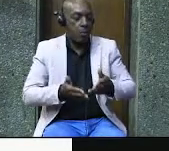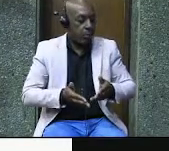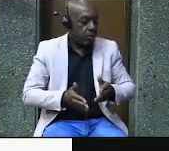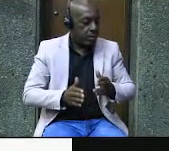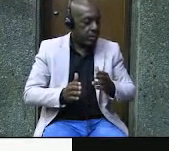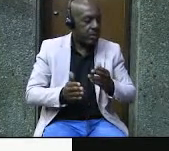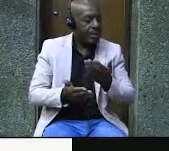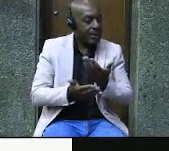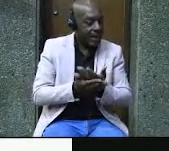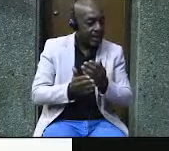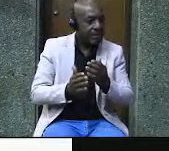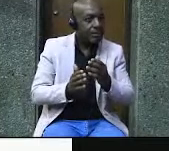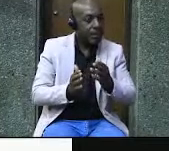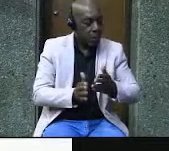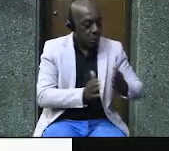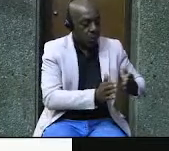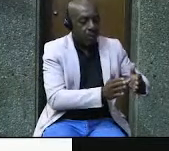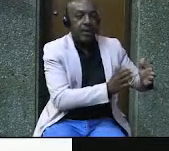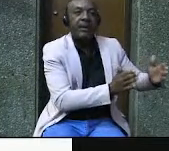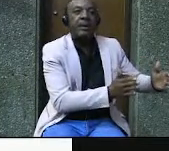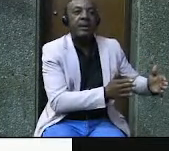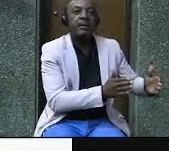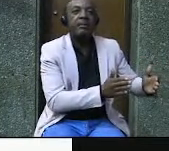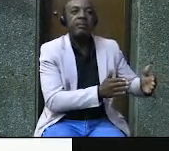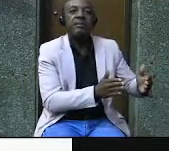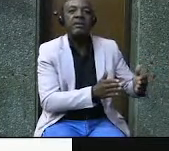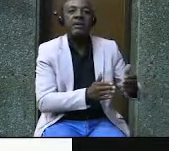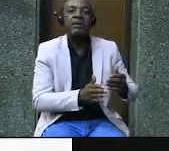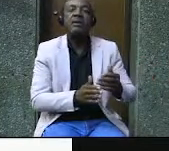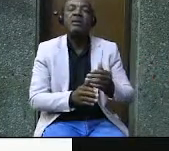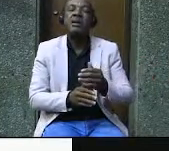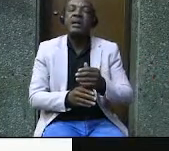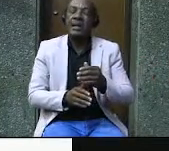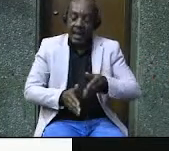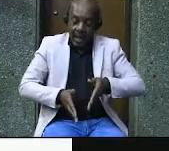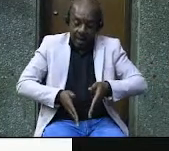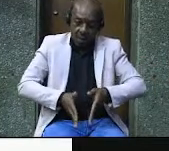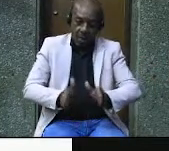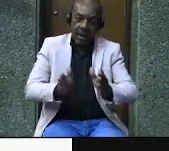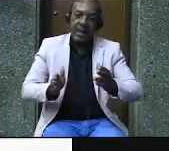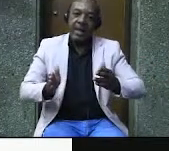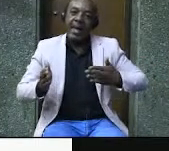expropriating authorities to expropriate are administrative decisions.